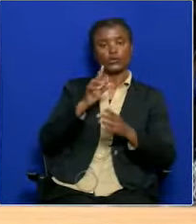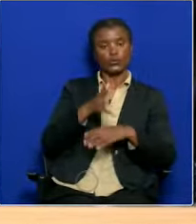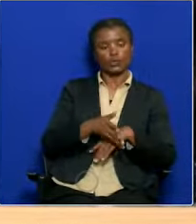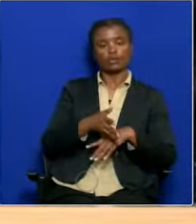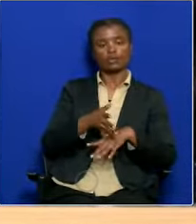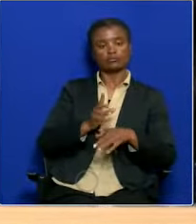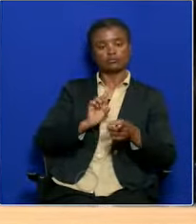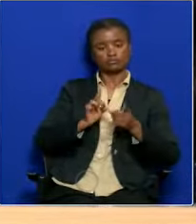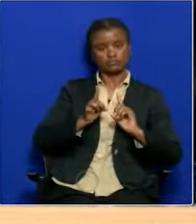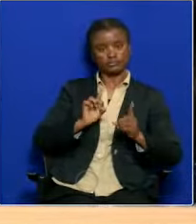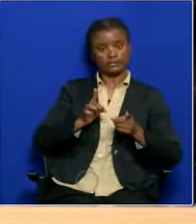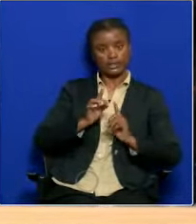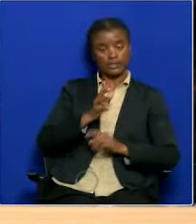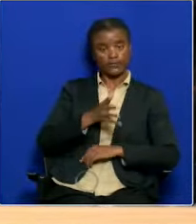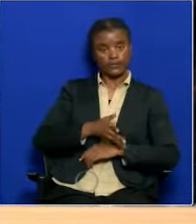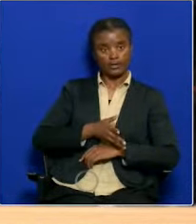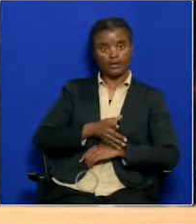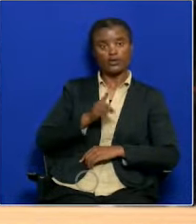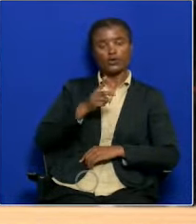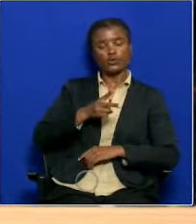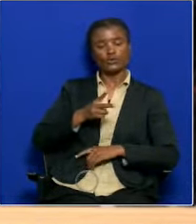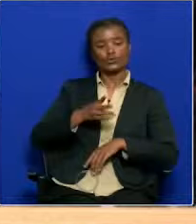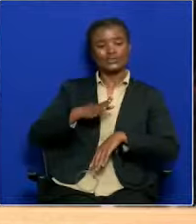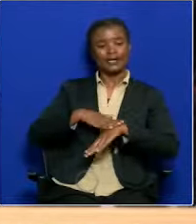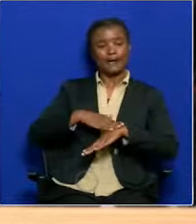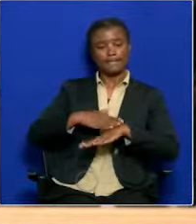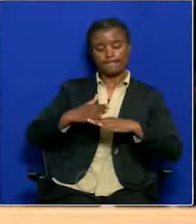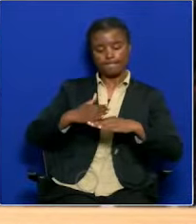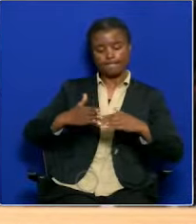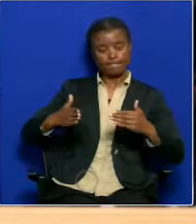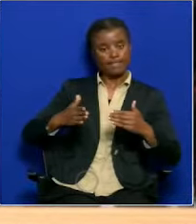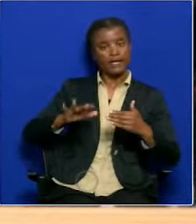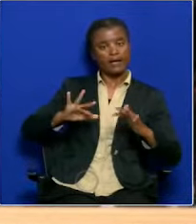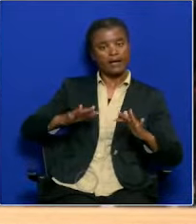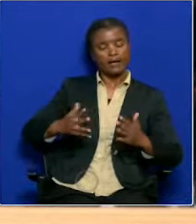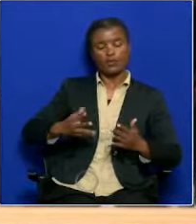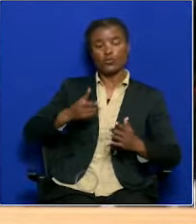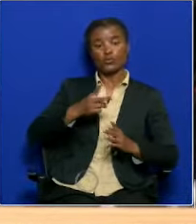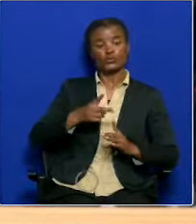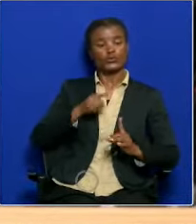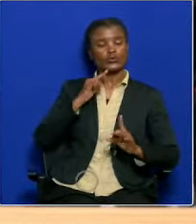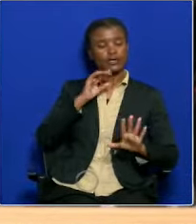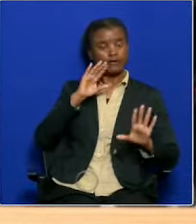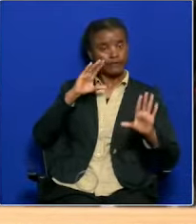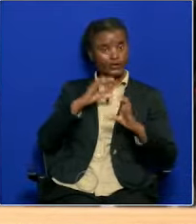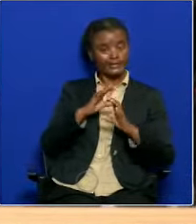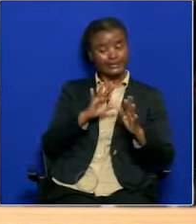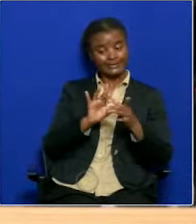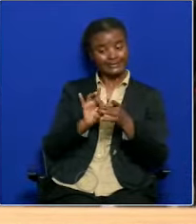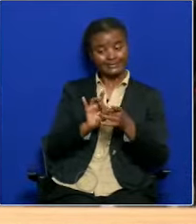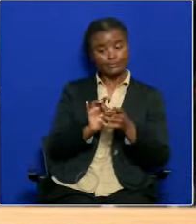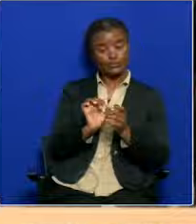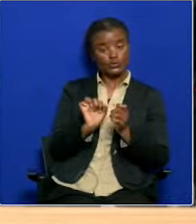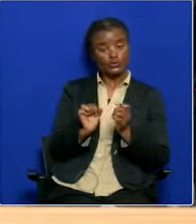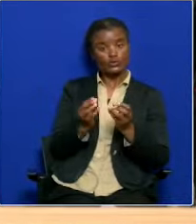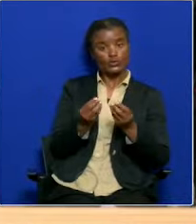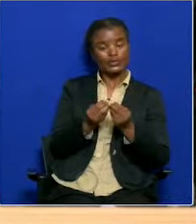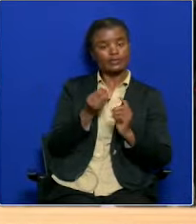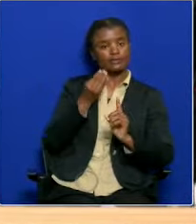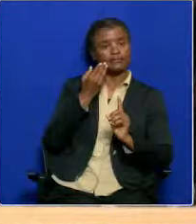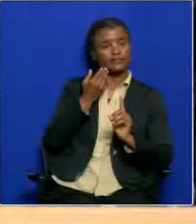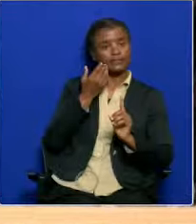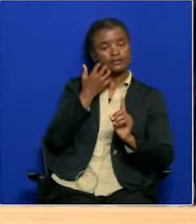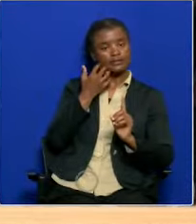as we deal with your relationship with Mr. Matlala. But before we get there, can we then go to your